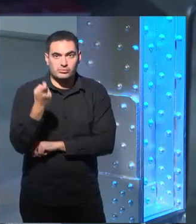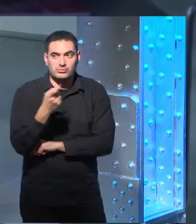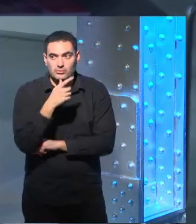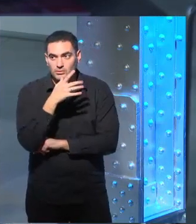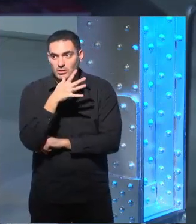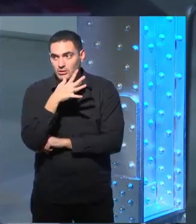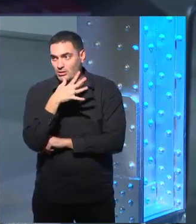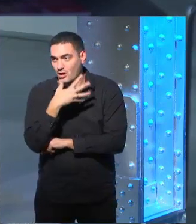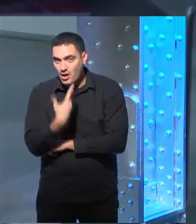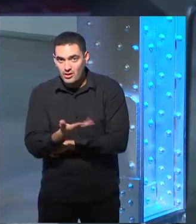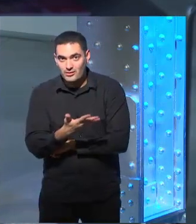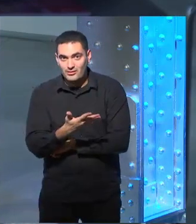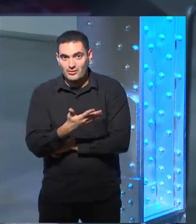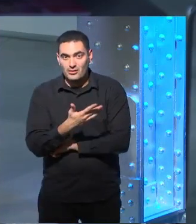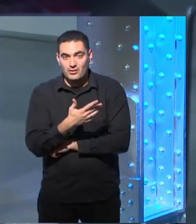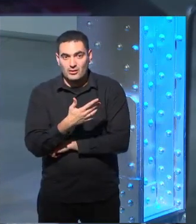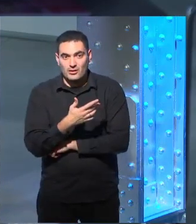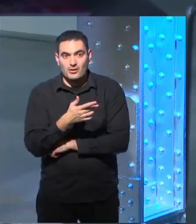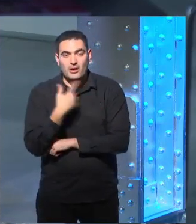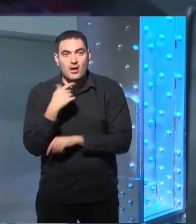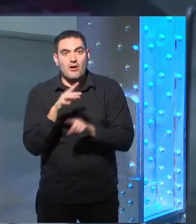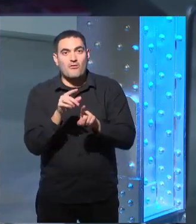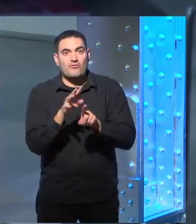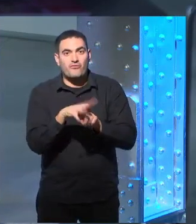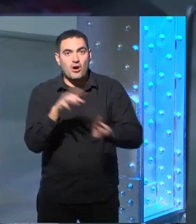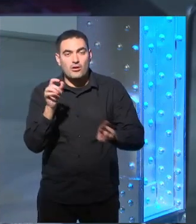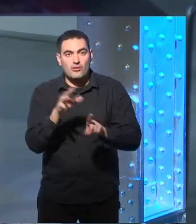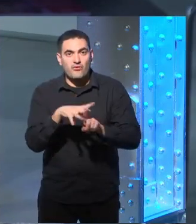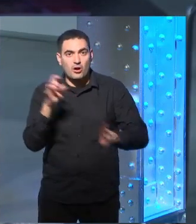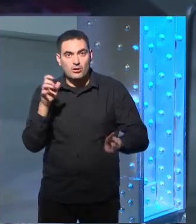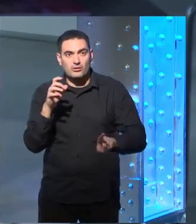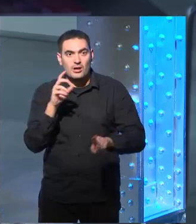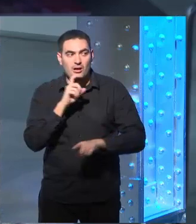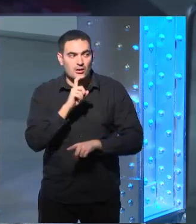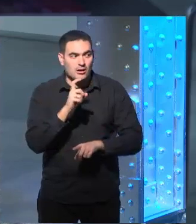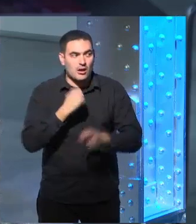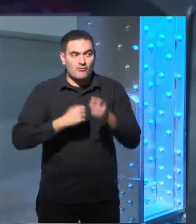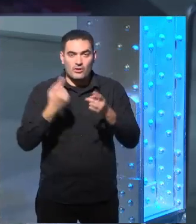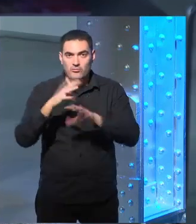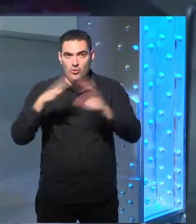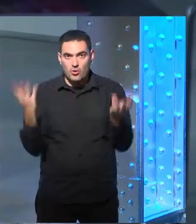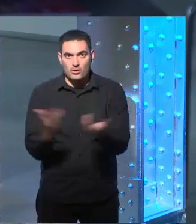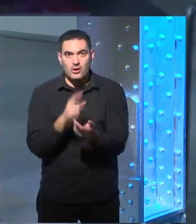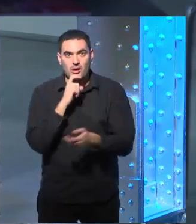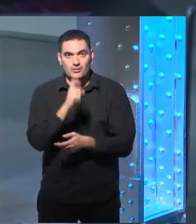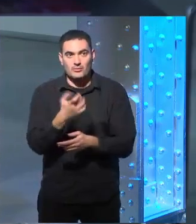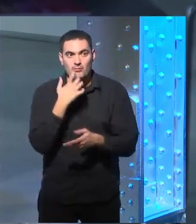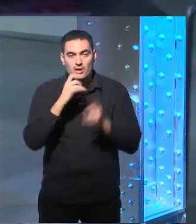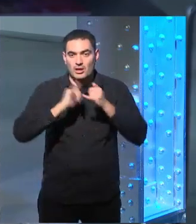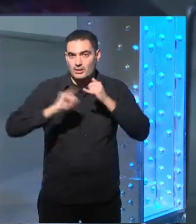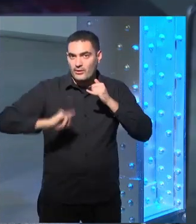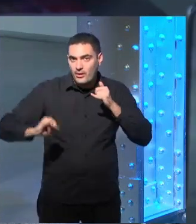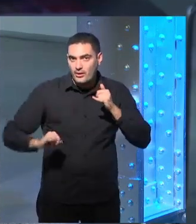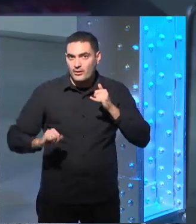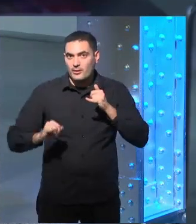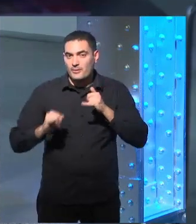those were areas where women have been able to penetrate, and the World Economic Forum is warning about a